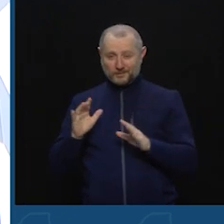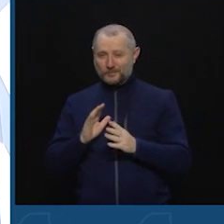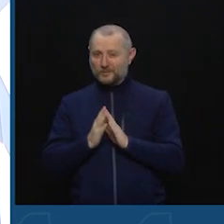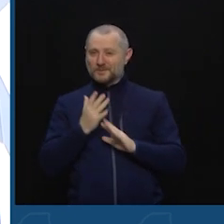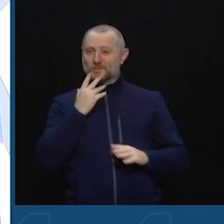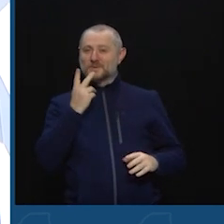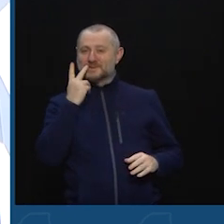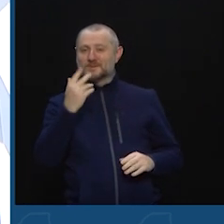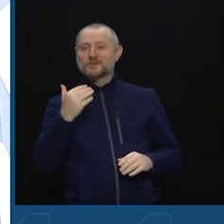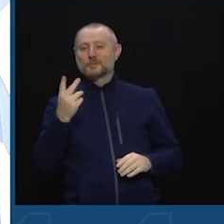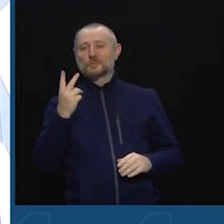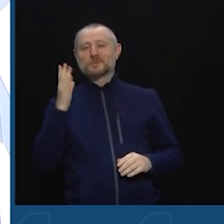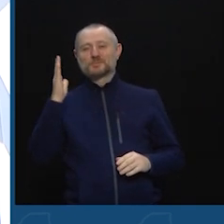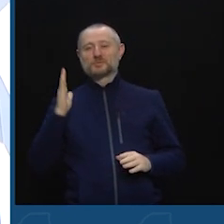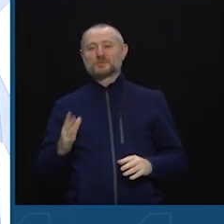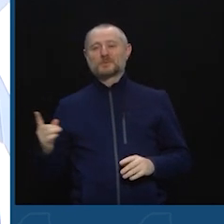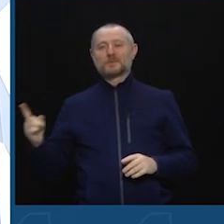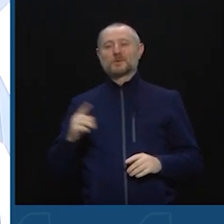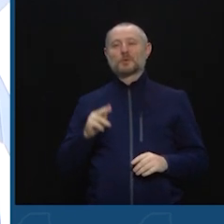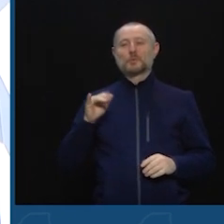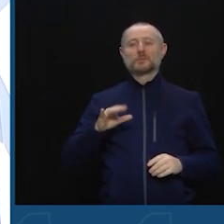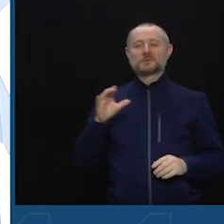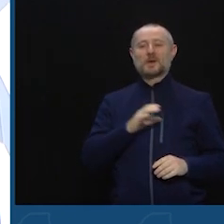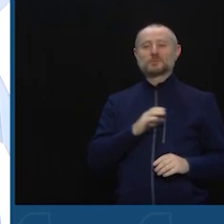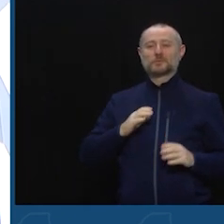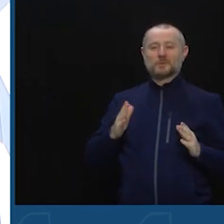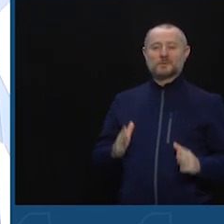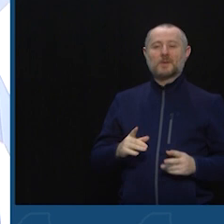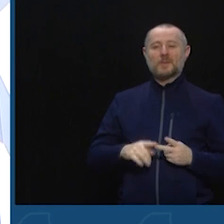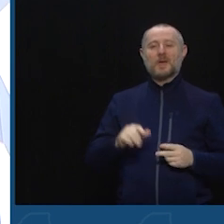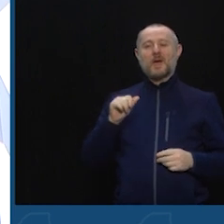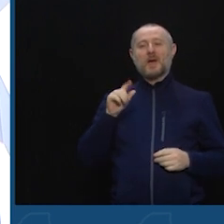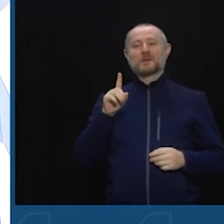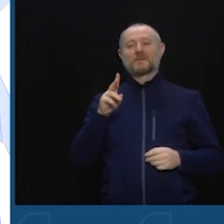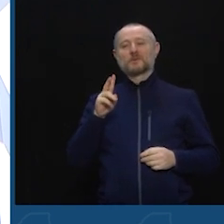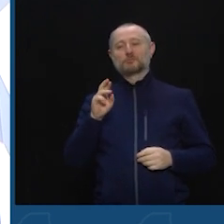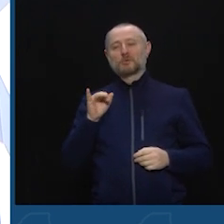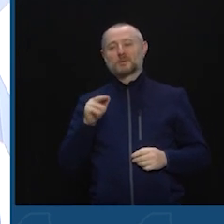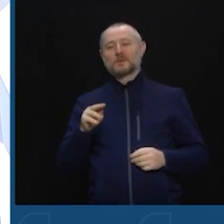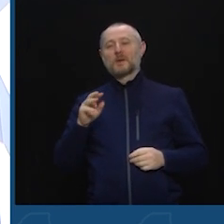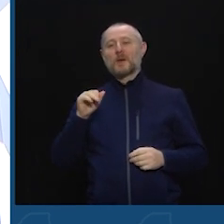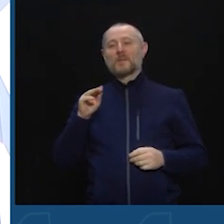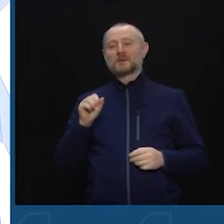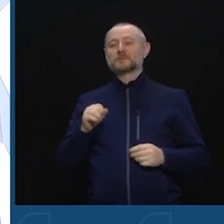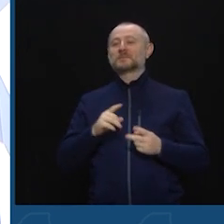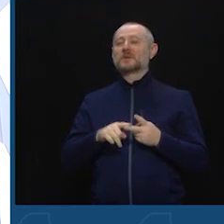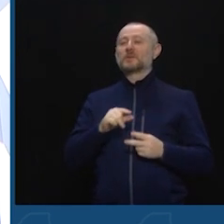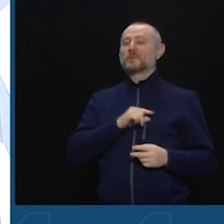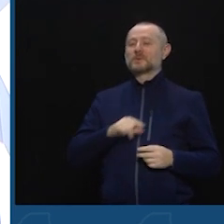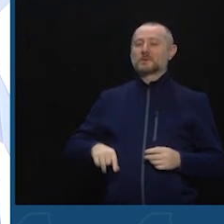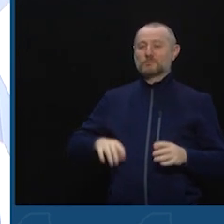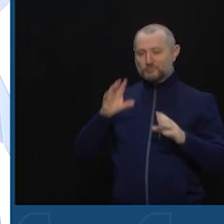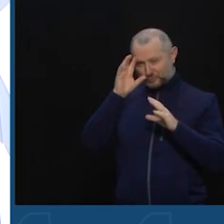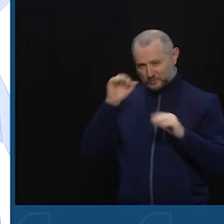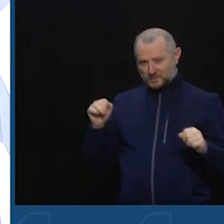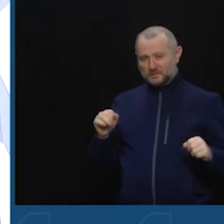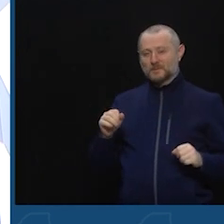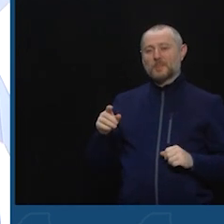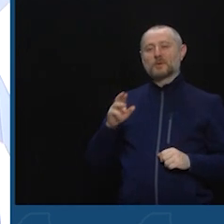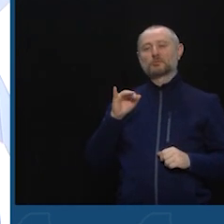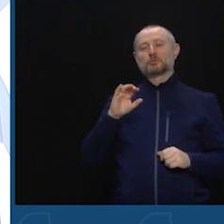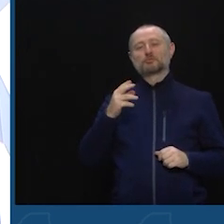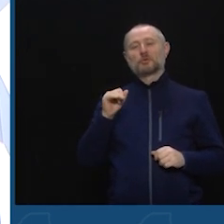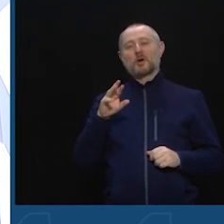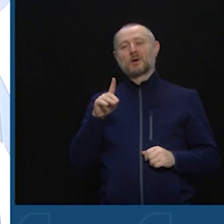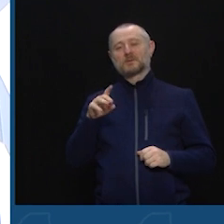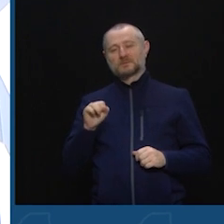us today, New York City Council Speaker Adrian Adams and Queensborough President Donovan Richards. Please join me in giving them a